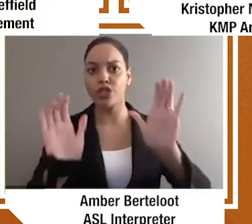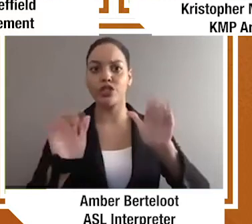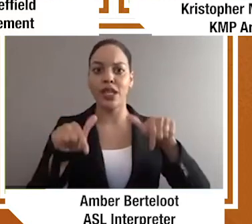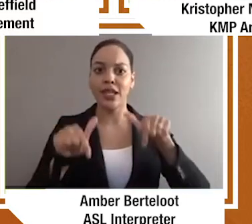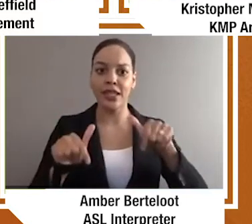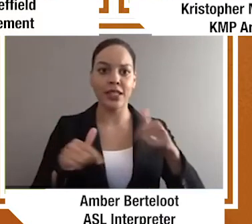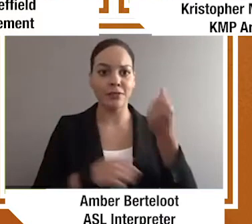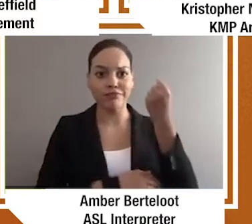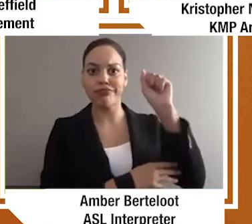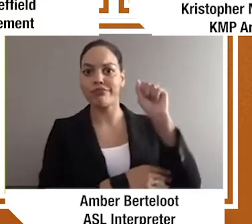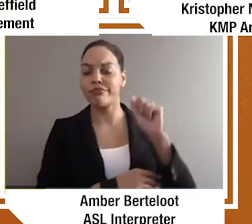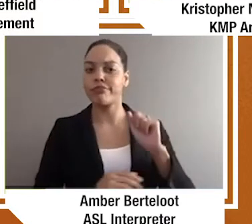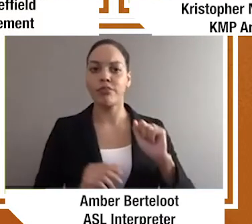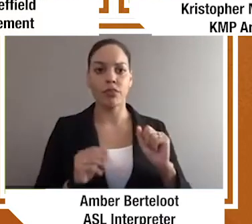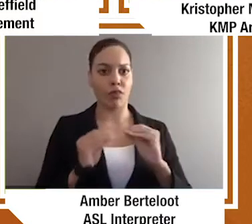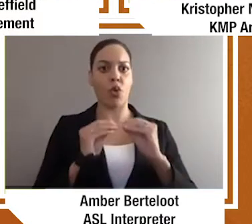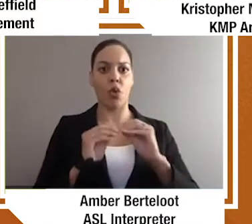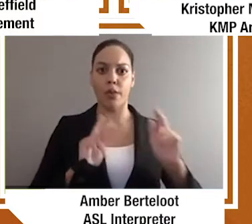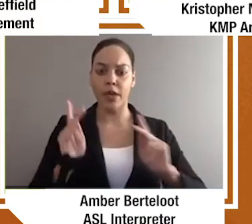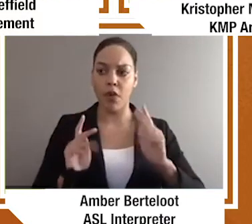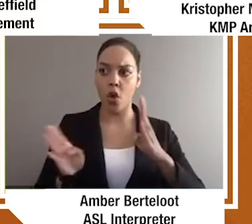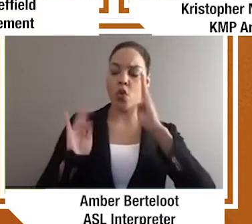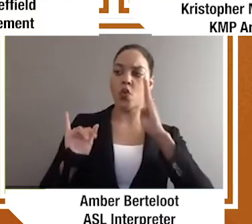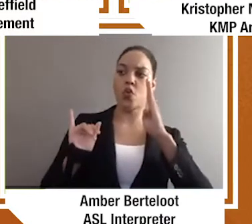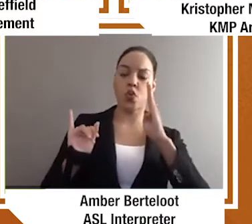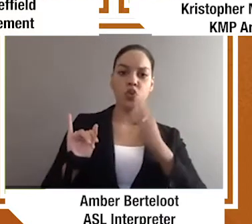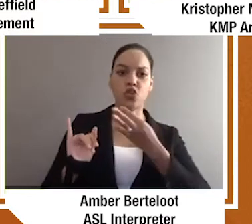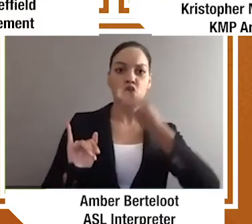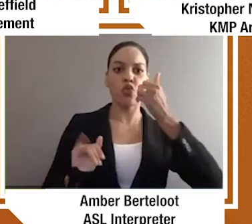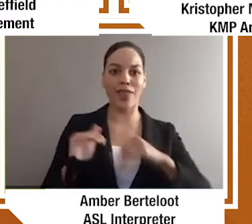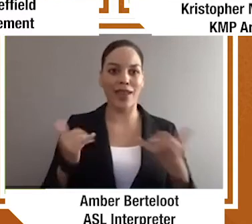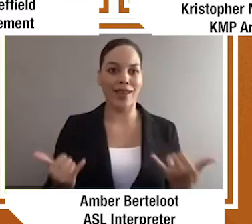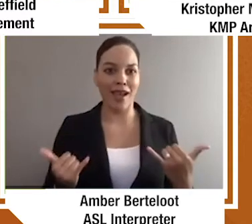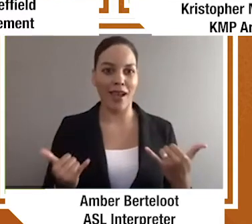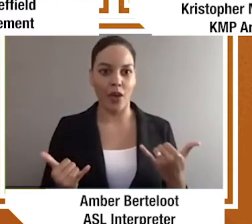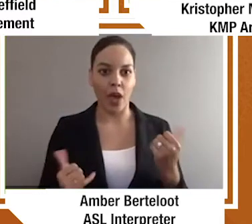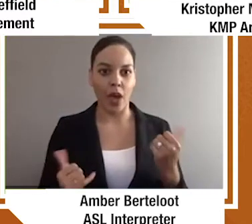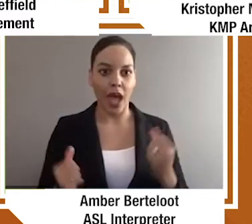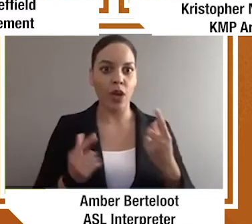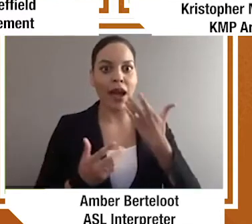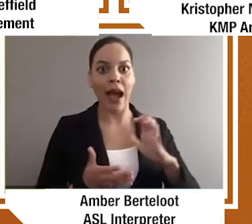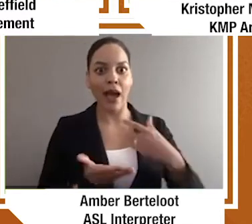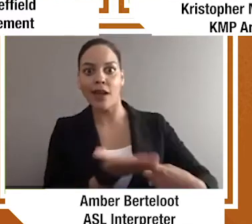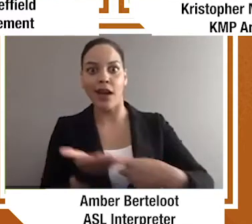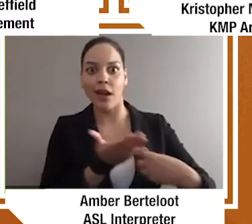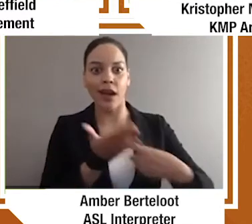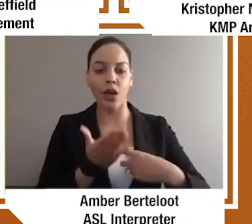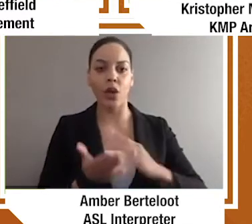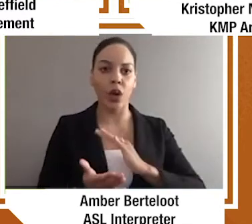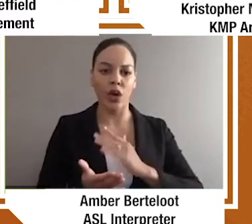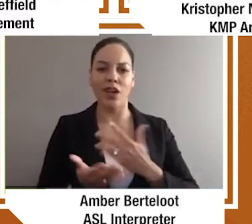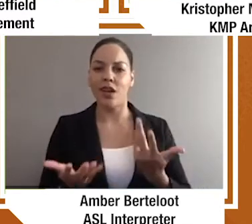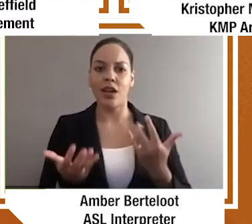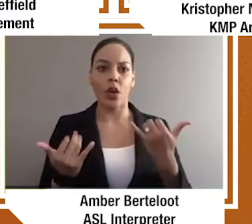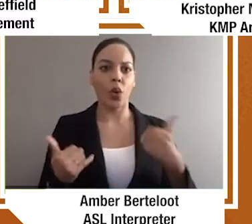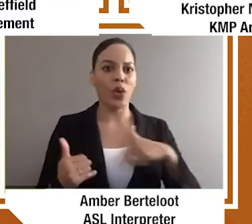people's faces sooner than now, you know, when everybody else is talking about it already. When we have been screaming about